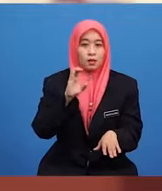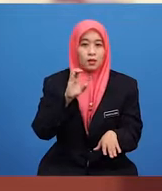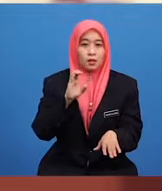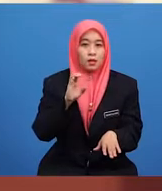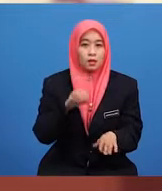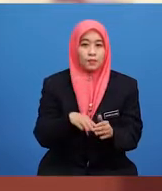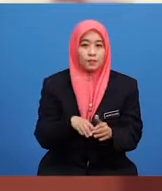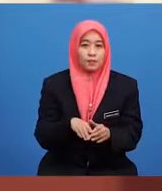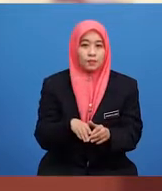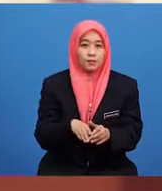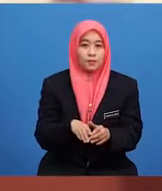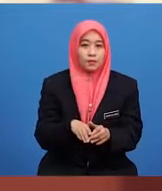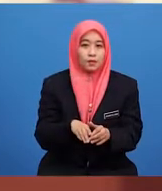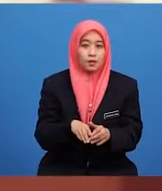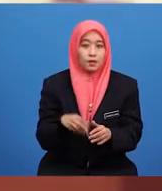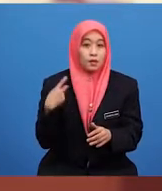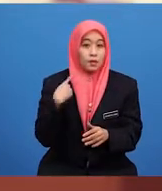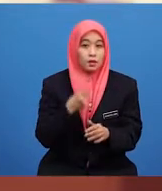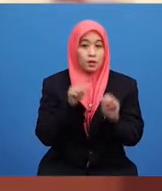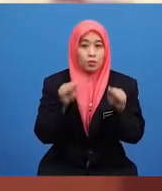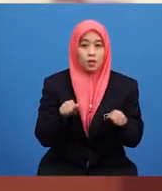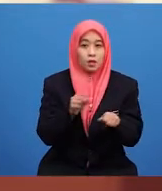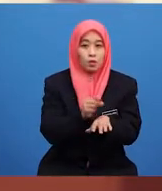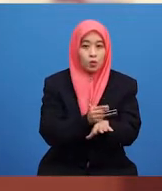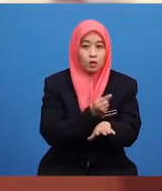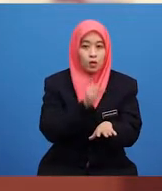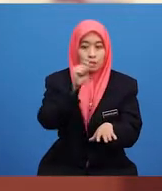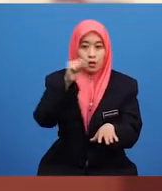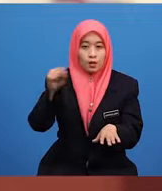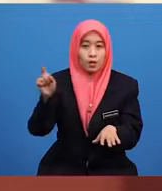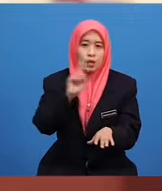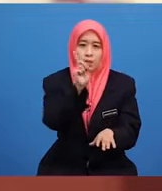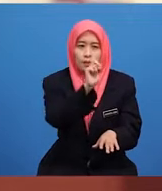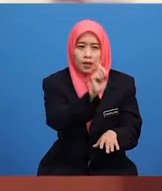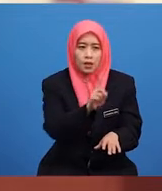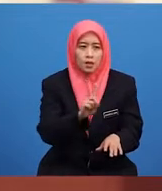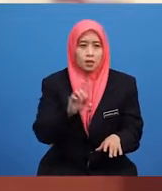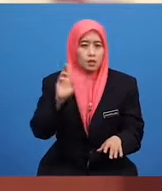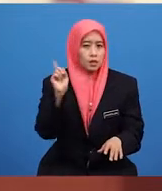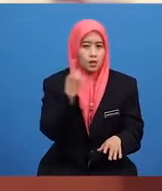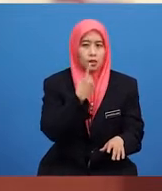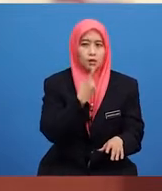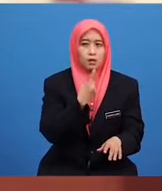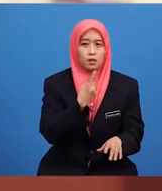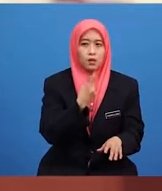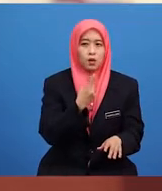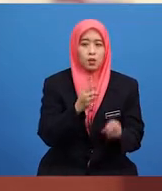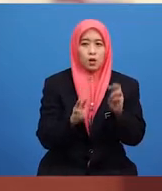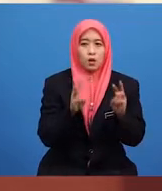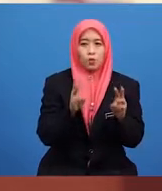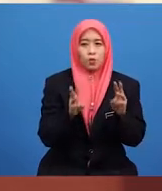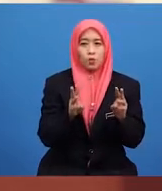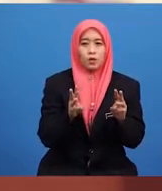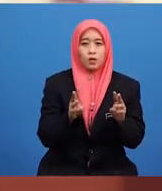now you know that we can use pencil everywhere, even in space. Isn't that